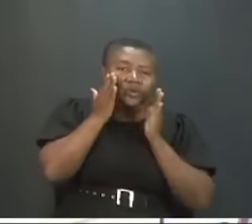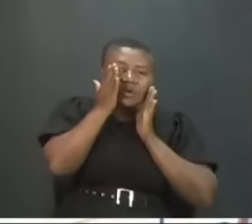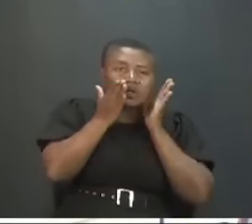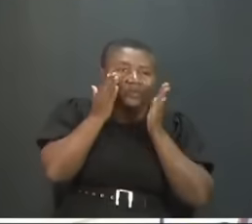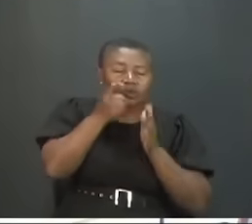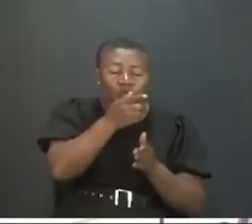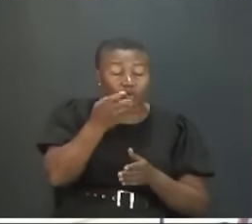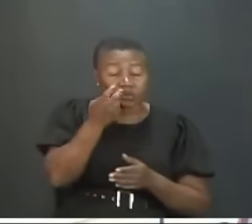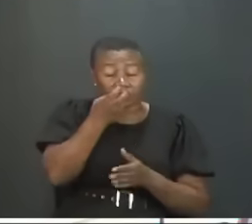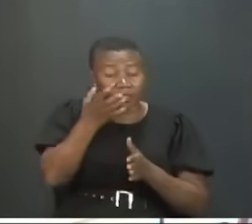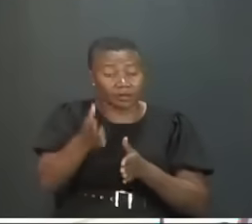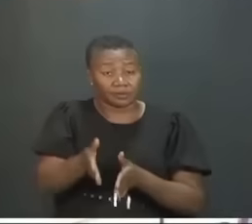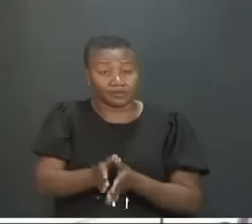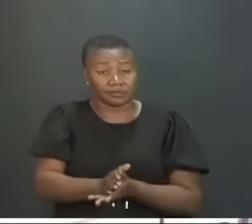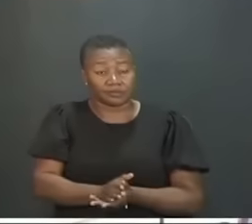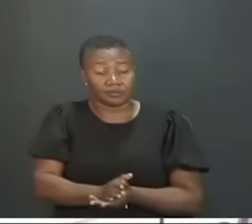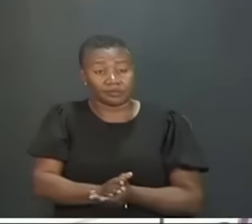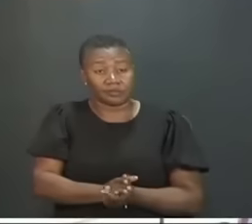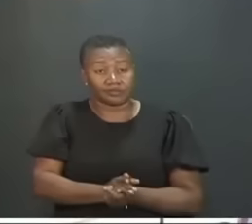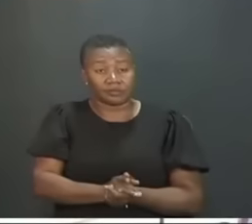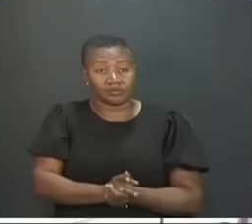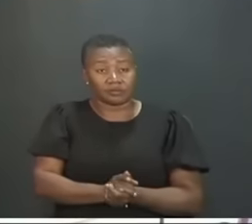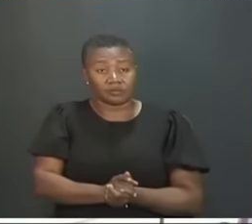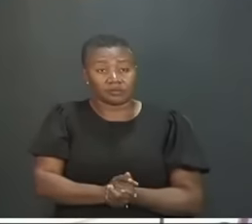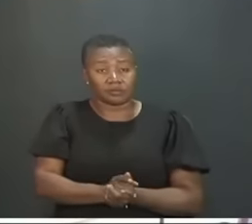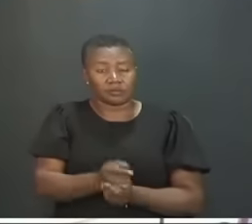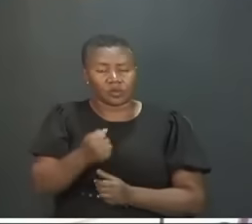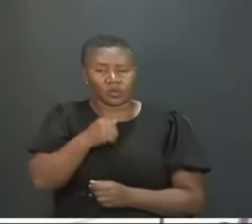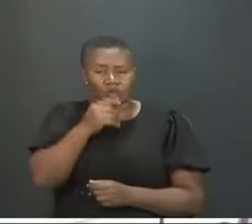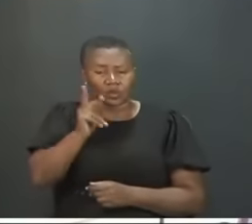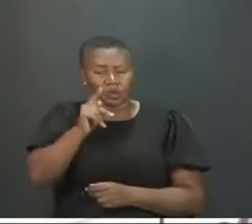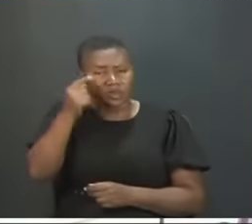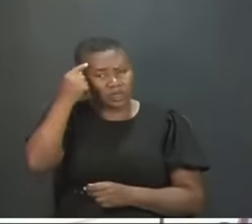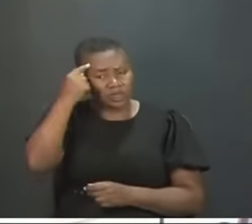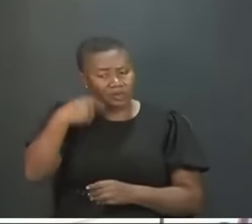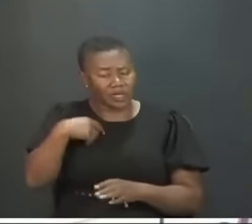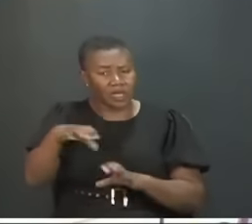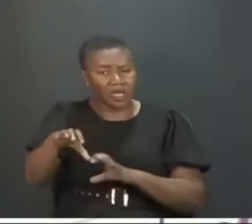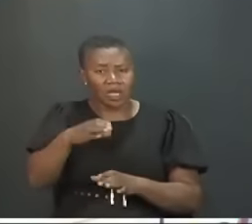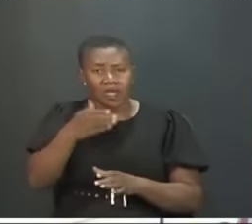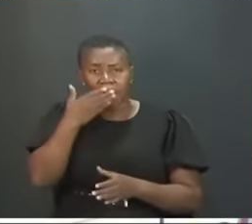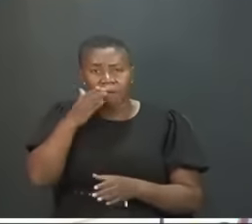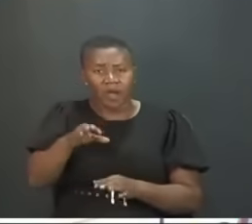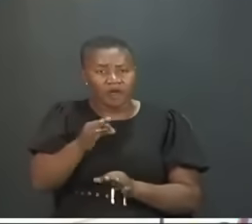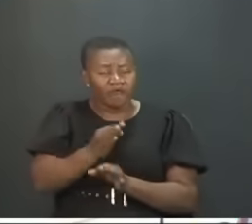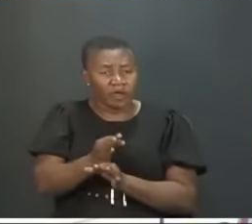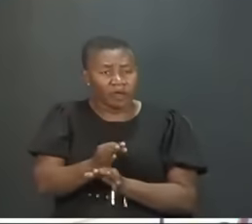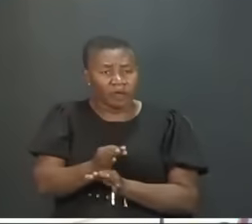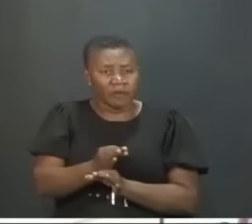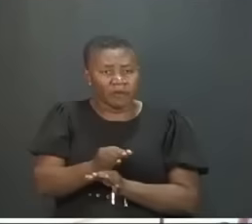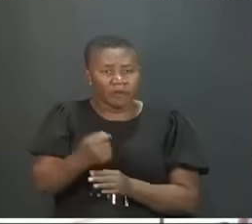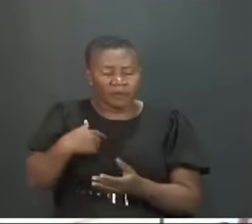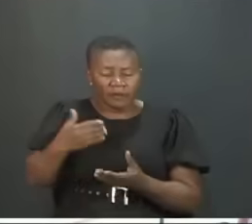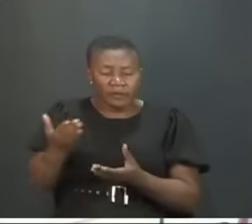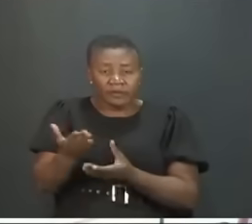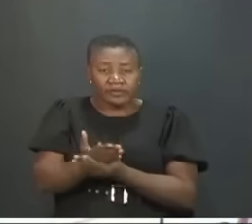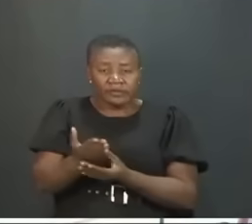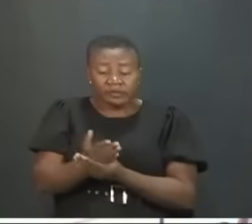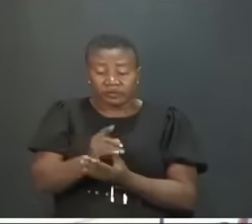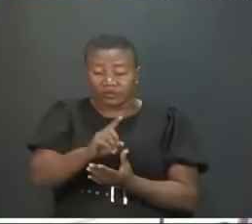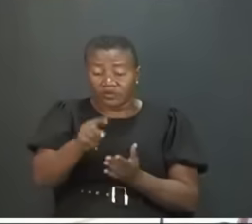to record me as having acted in bad faith. Mr. Speaker, we filed this notice long